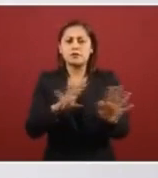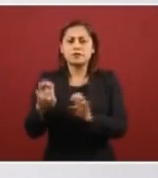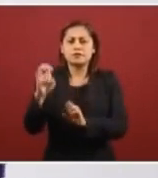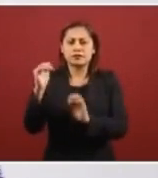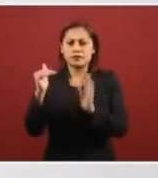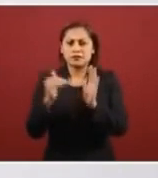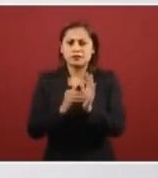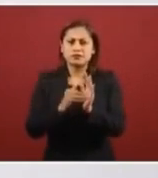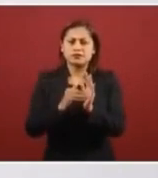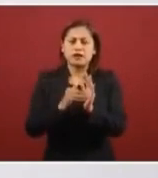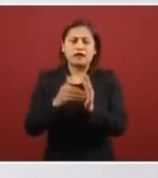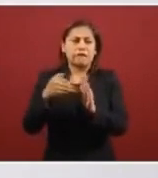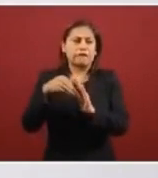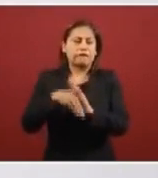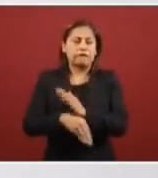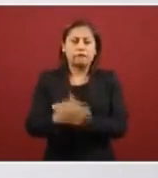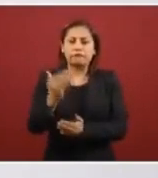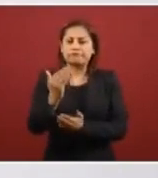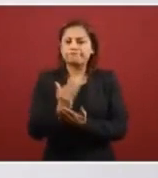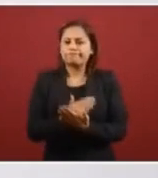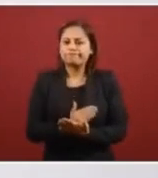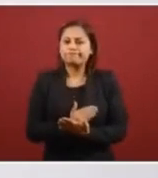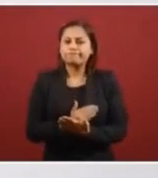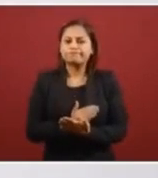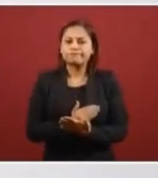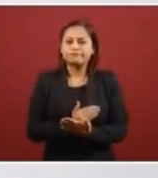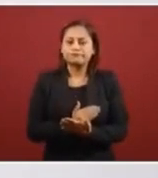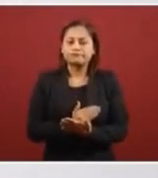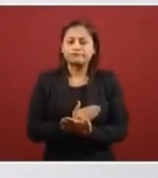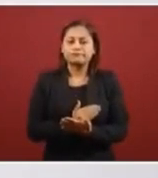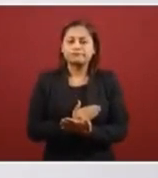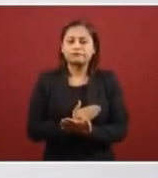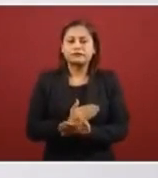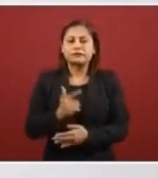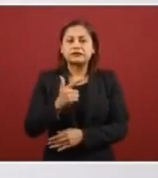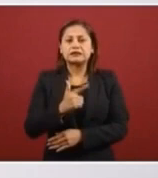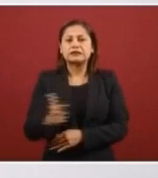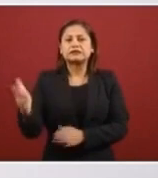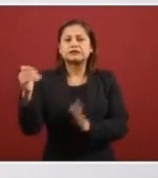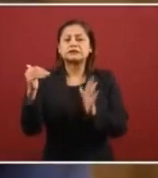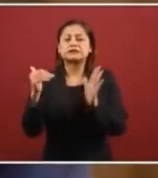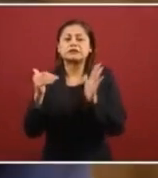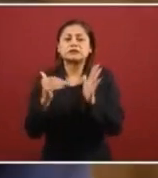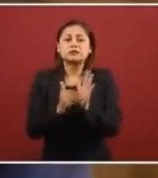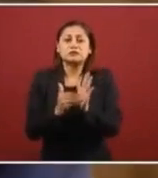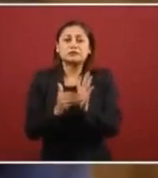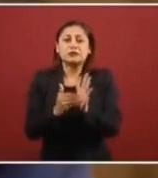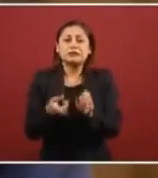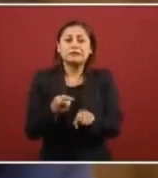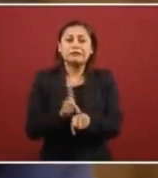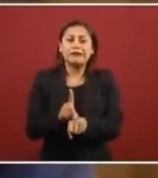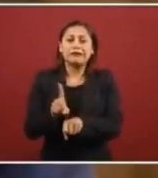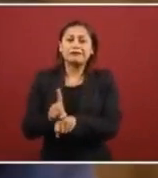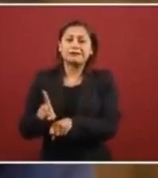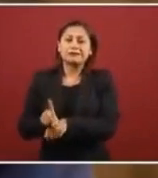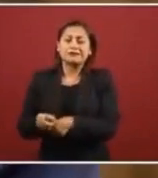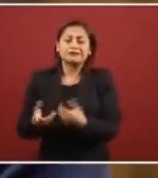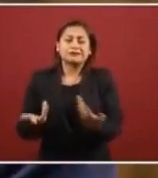one 1900 to 1 million seven hundred barrels Bailey